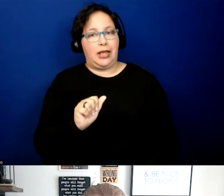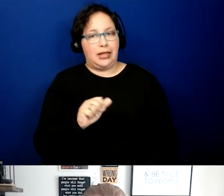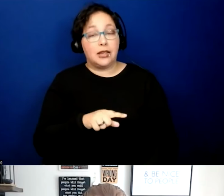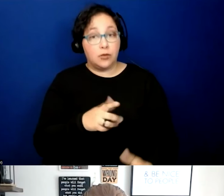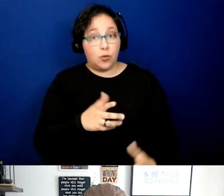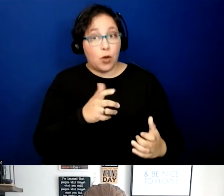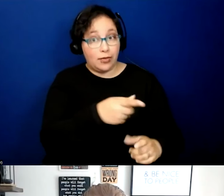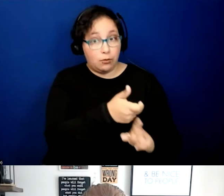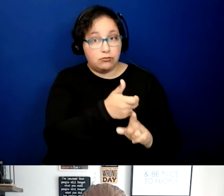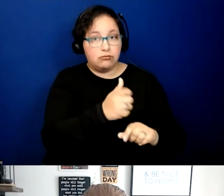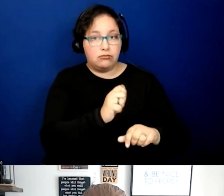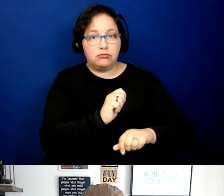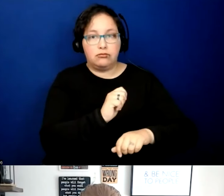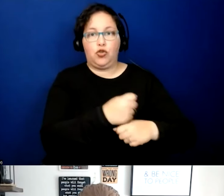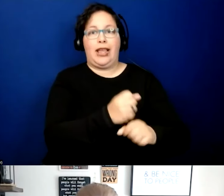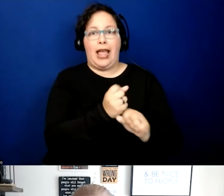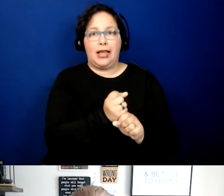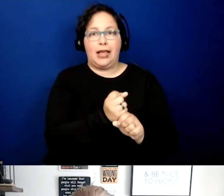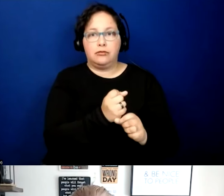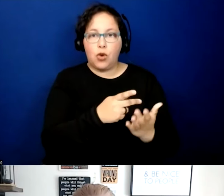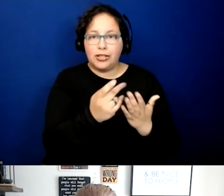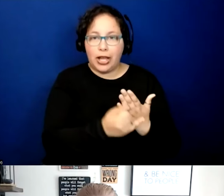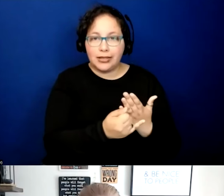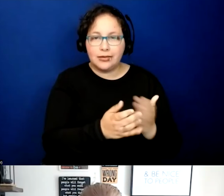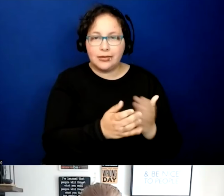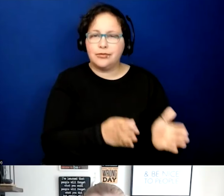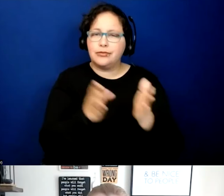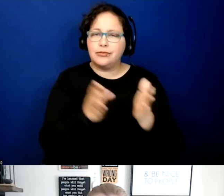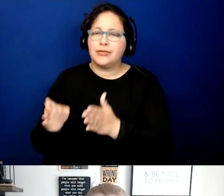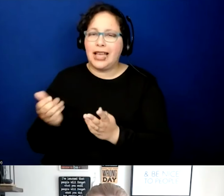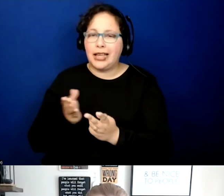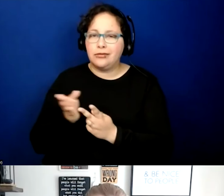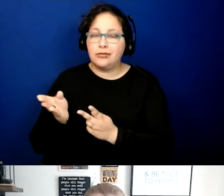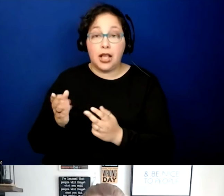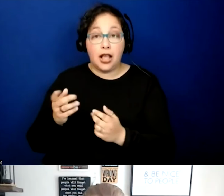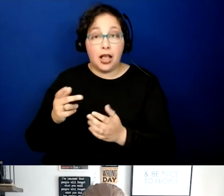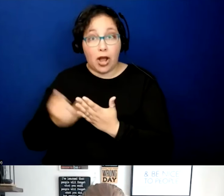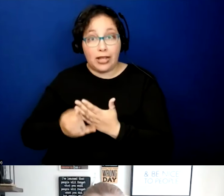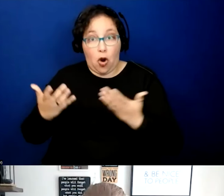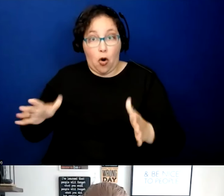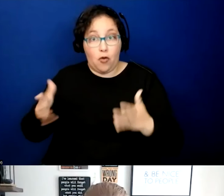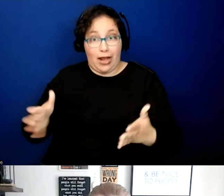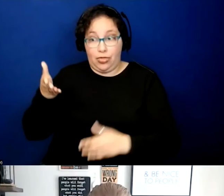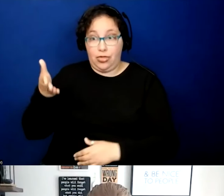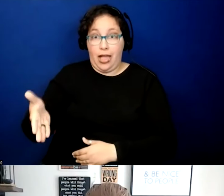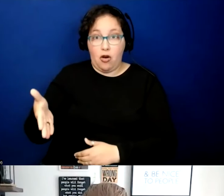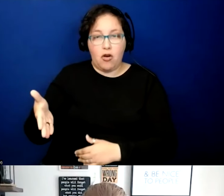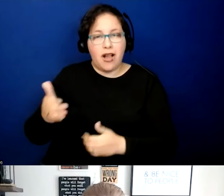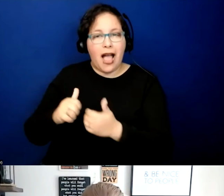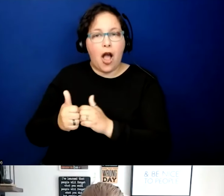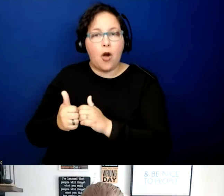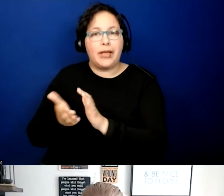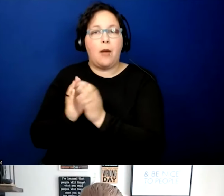create projects? That's one part of it. And the other part of it is, how do we make the projects that already exist and the projects that folks